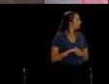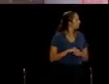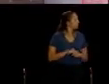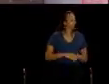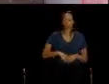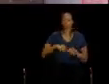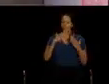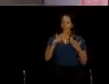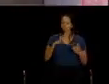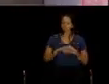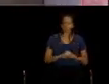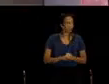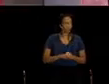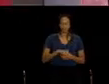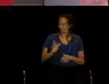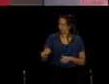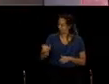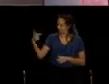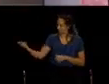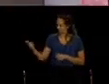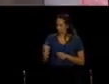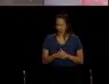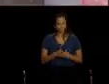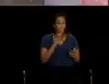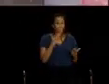Thank you. Thank you. Thank you.